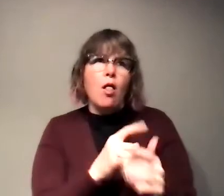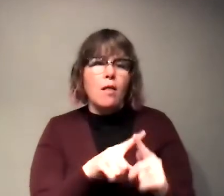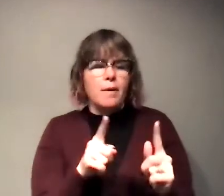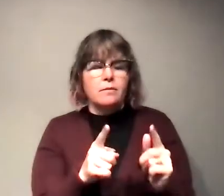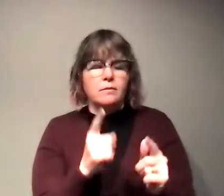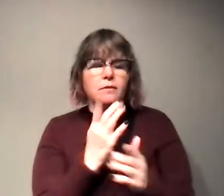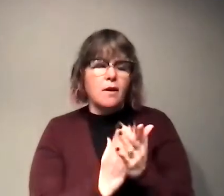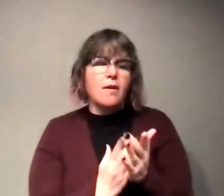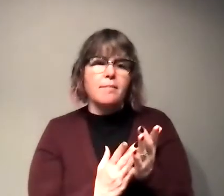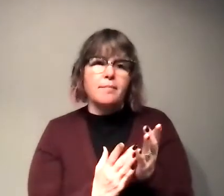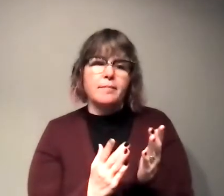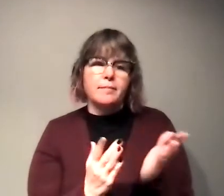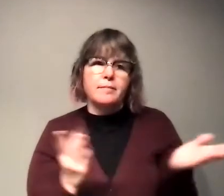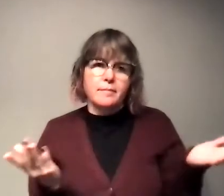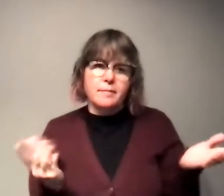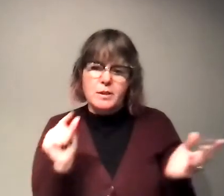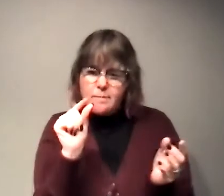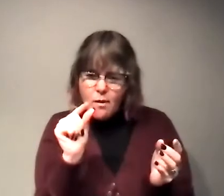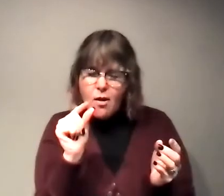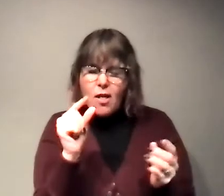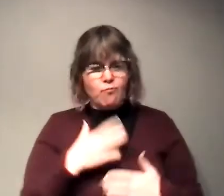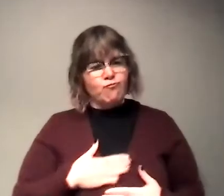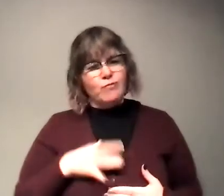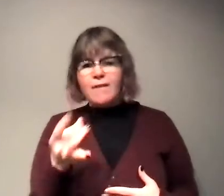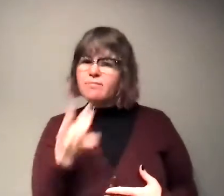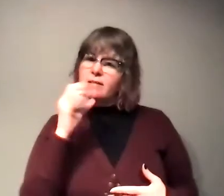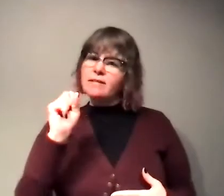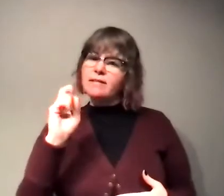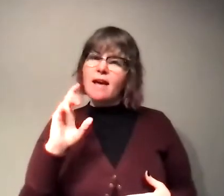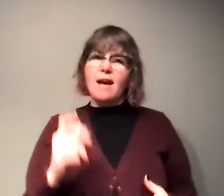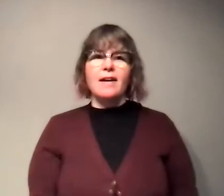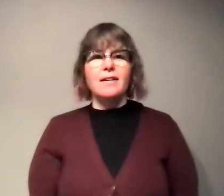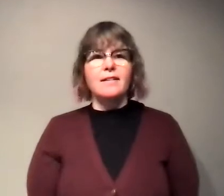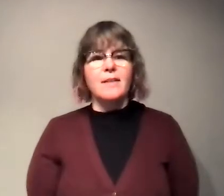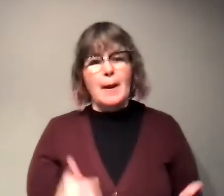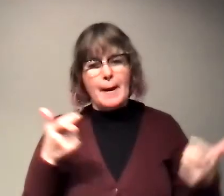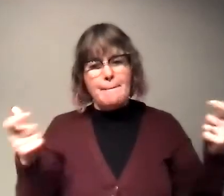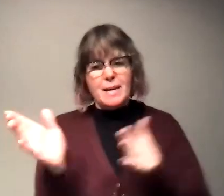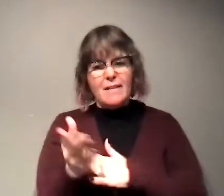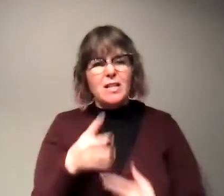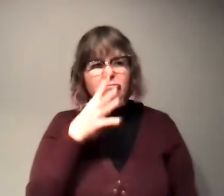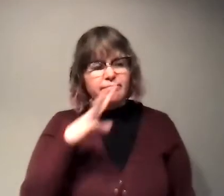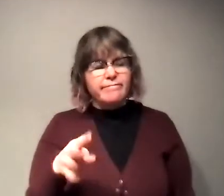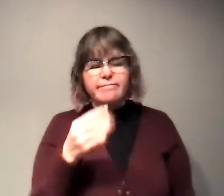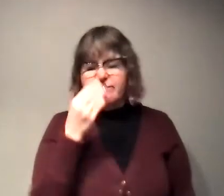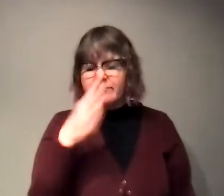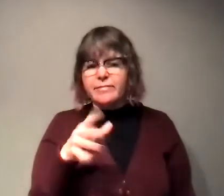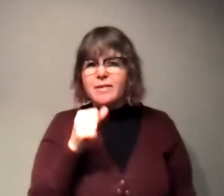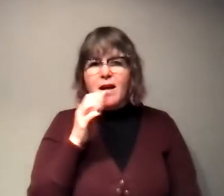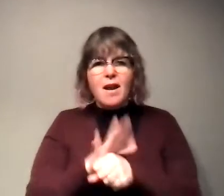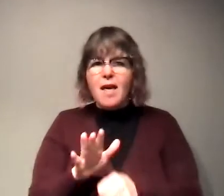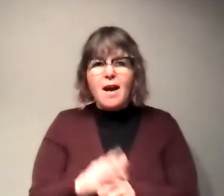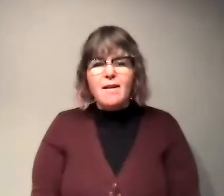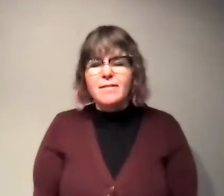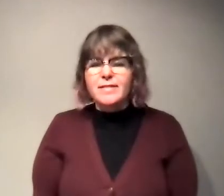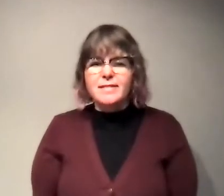are small, and therefore that's an enjoyable snack. Like a big old like a big fish is going to be like, that's like a crumb of a potato chip. I'm